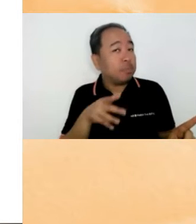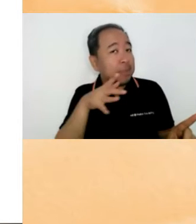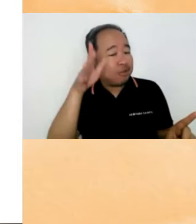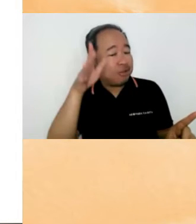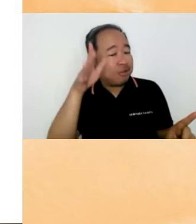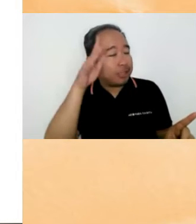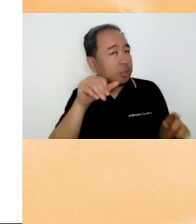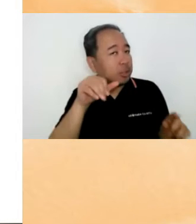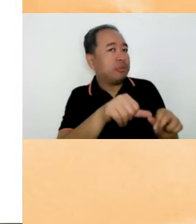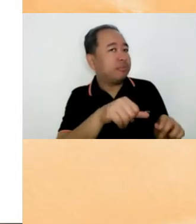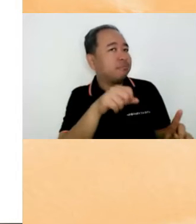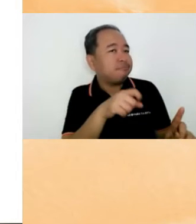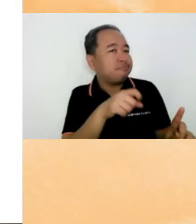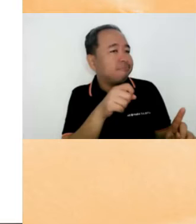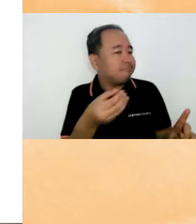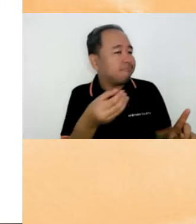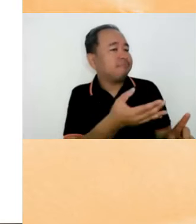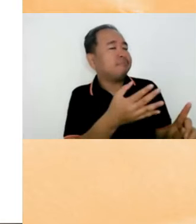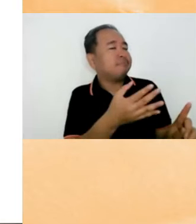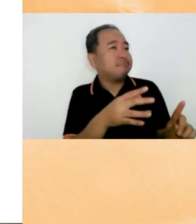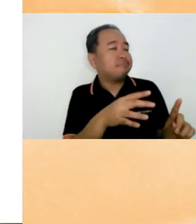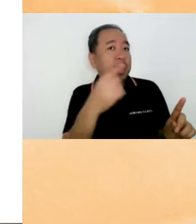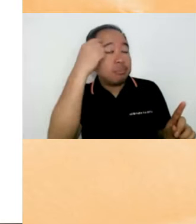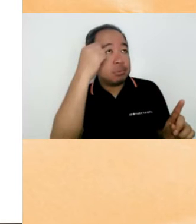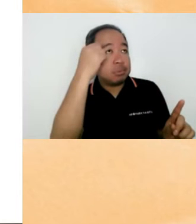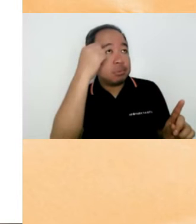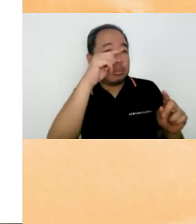in terms of cognition and the senses.